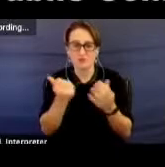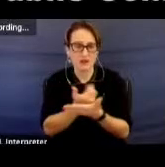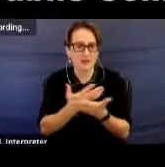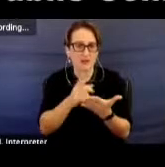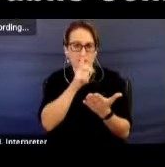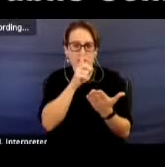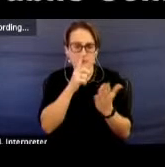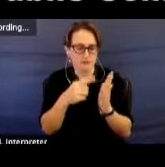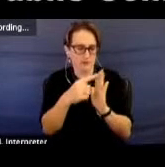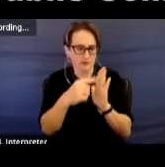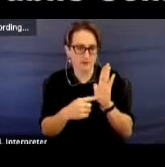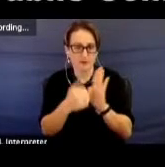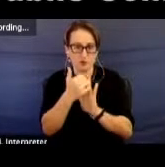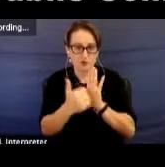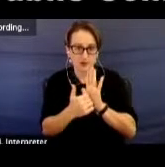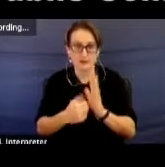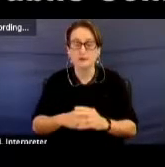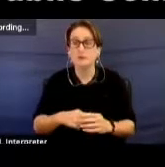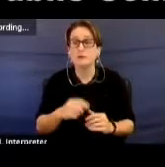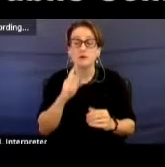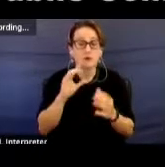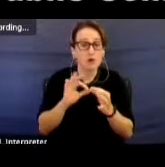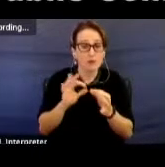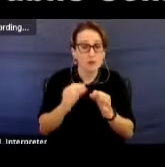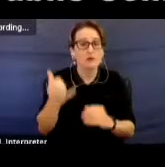agenda. To give comment, please call